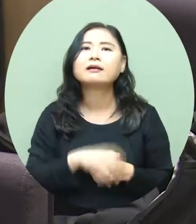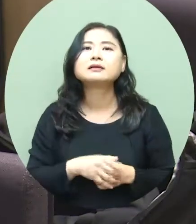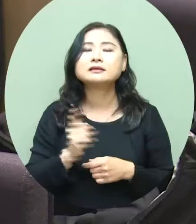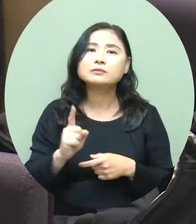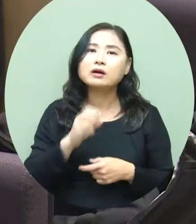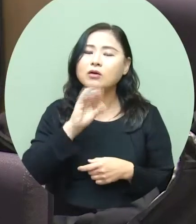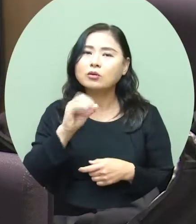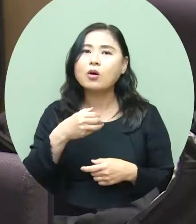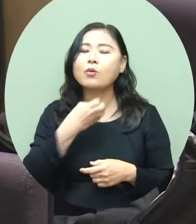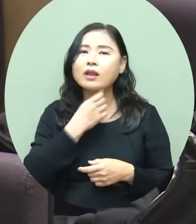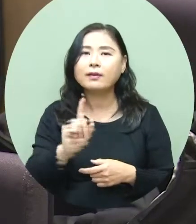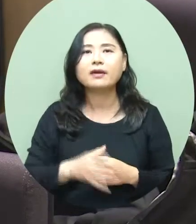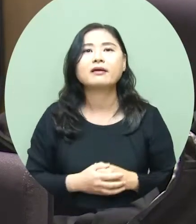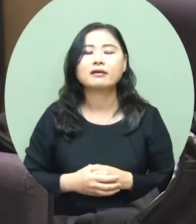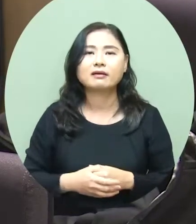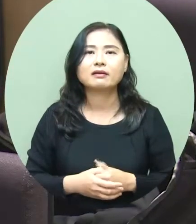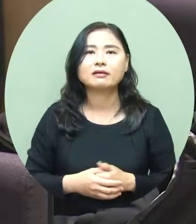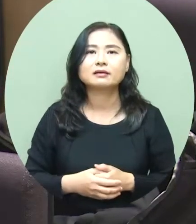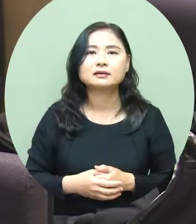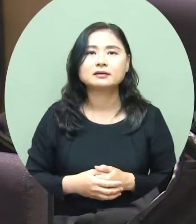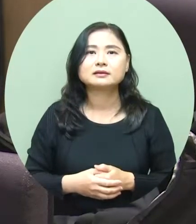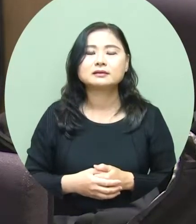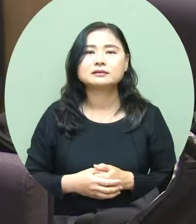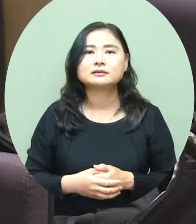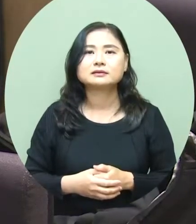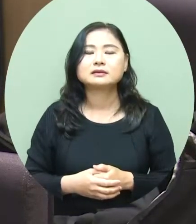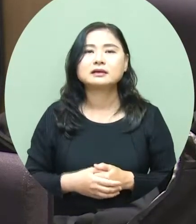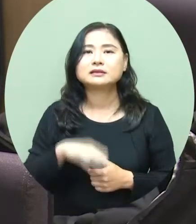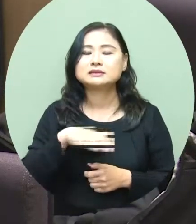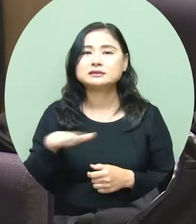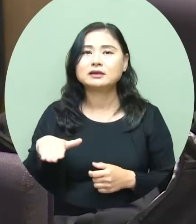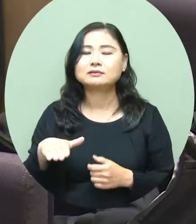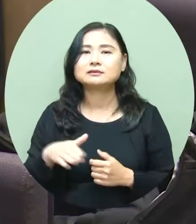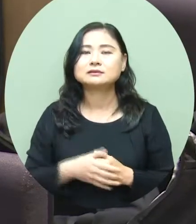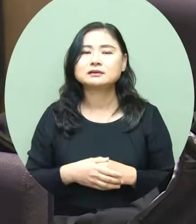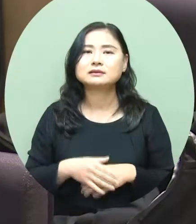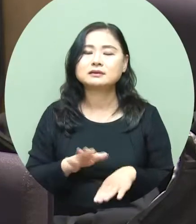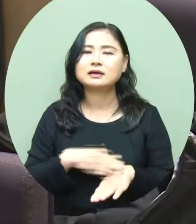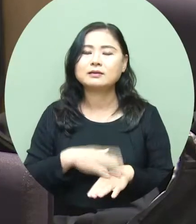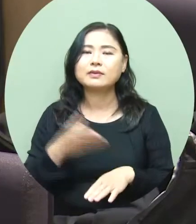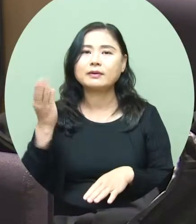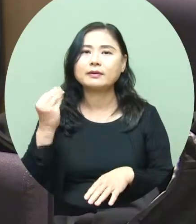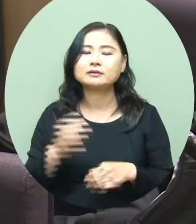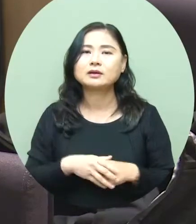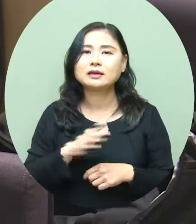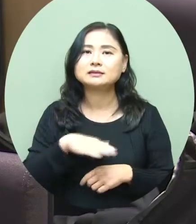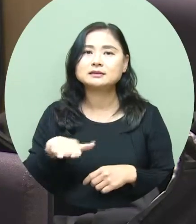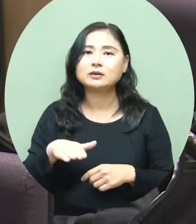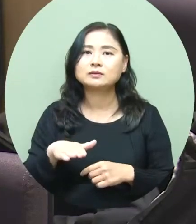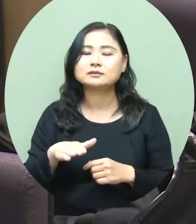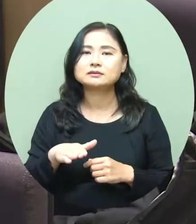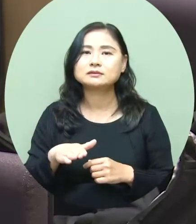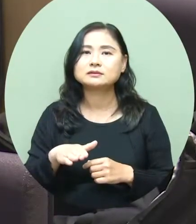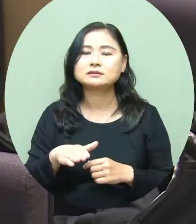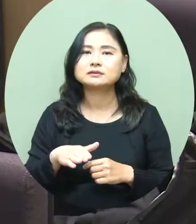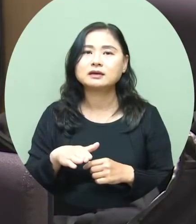does it show that there are, say, elderly who've had difficulties declaring their cases or what? And